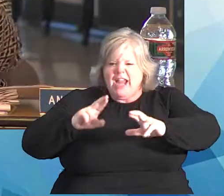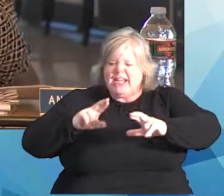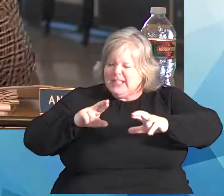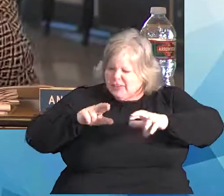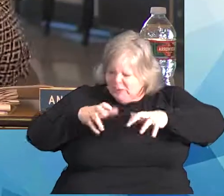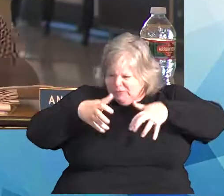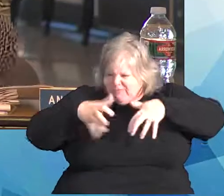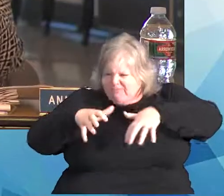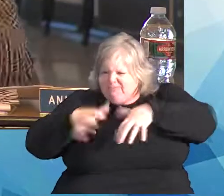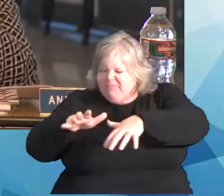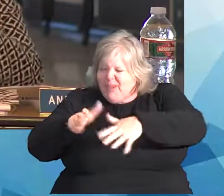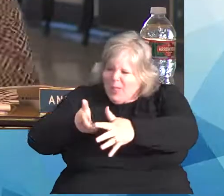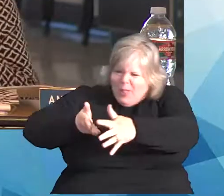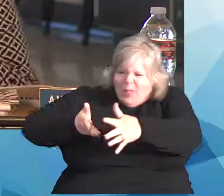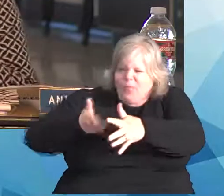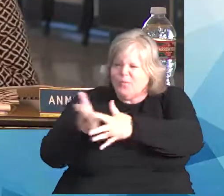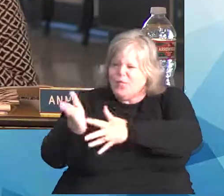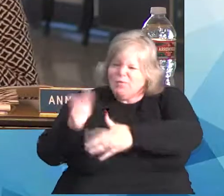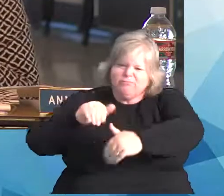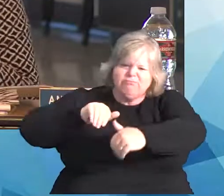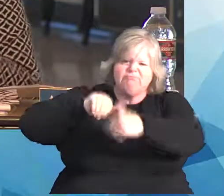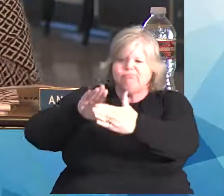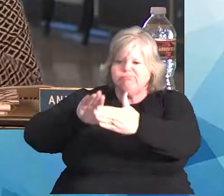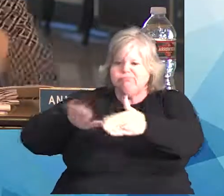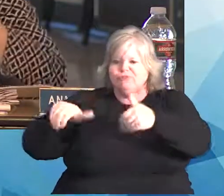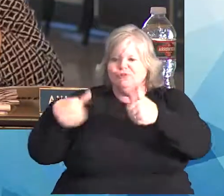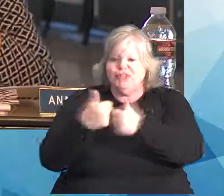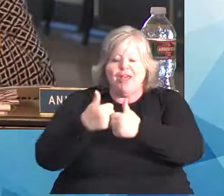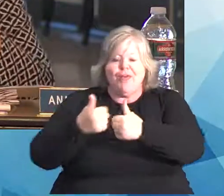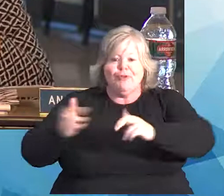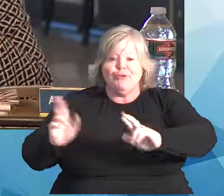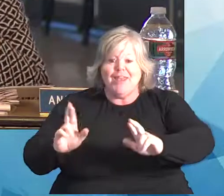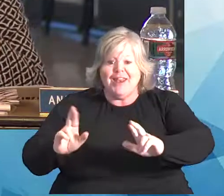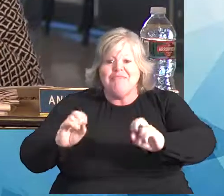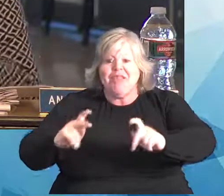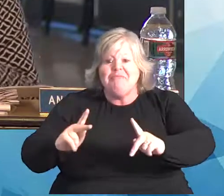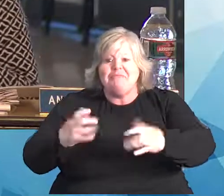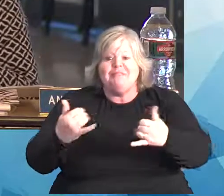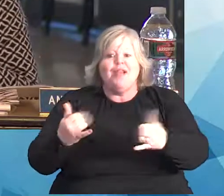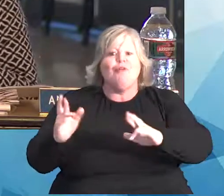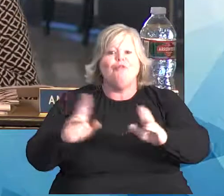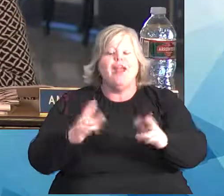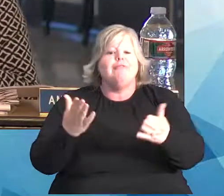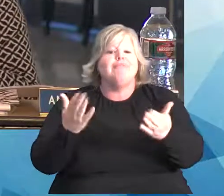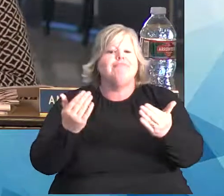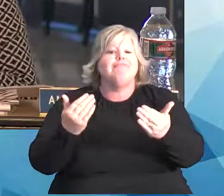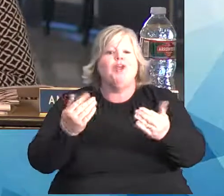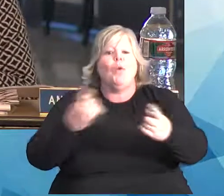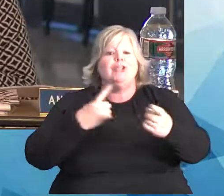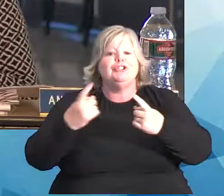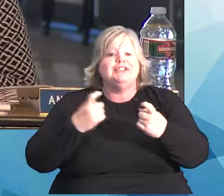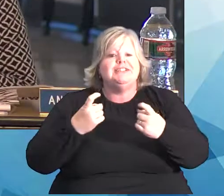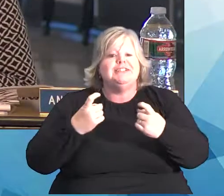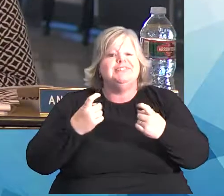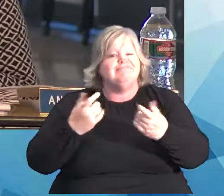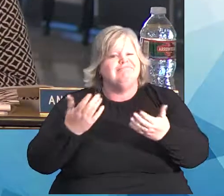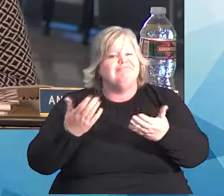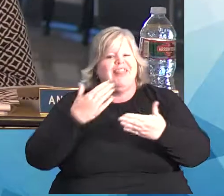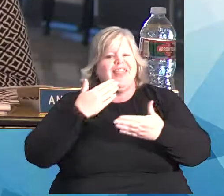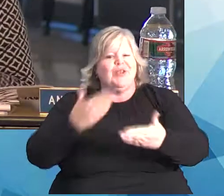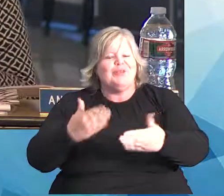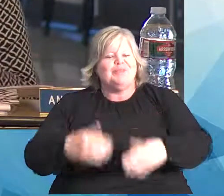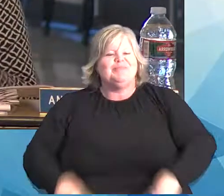the storms that come our way. And I will take any questions, and thank you.